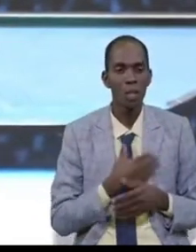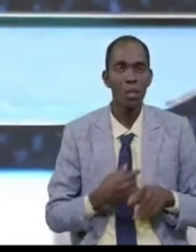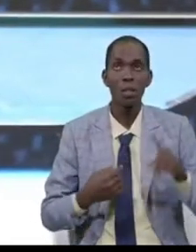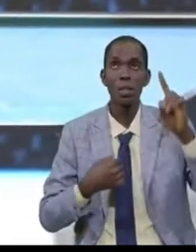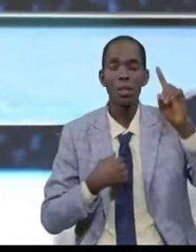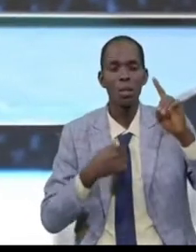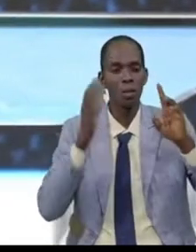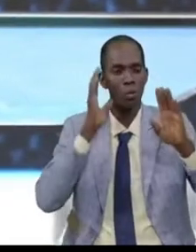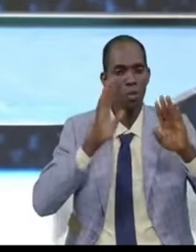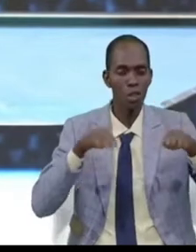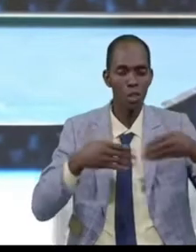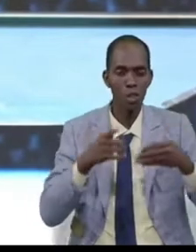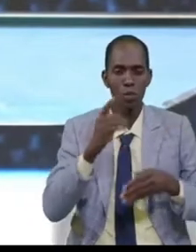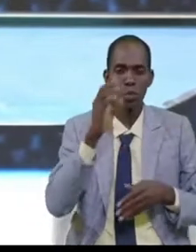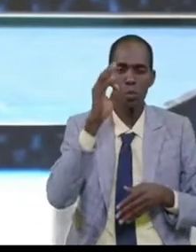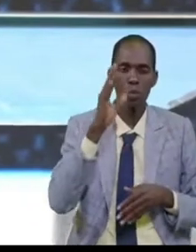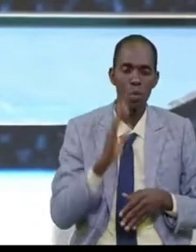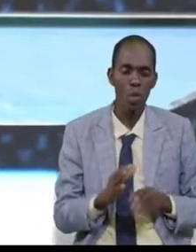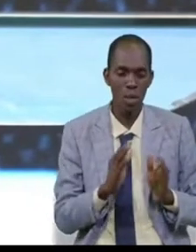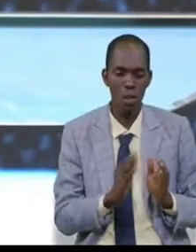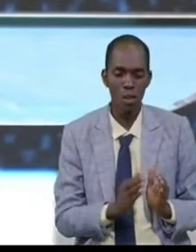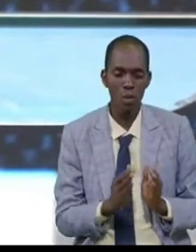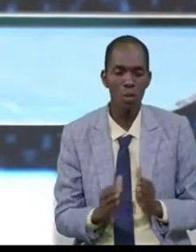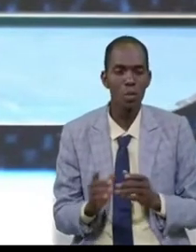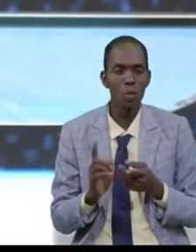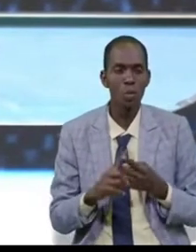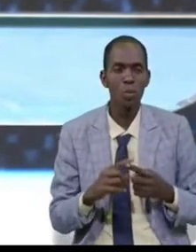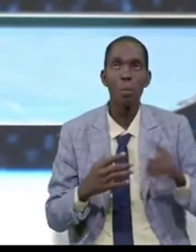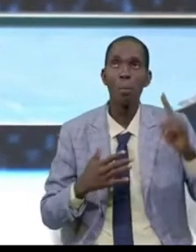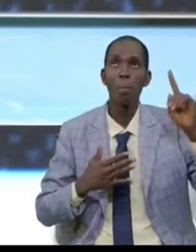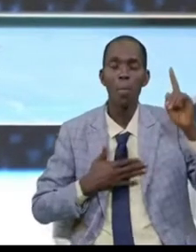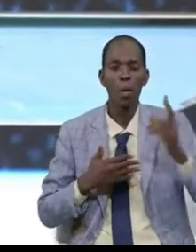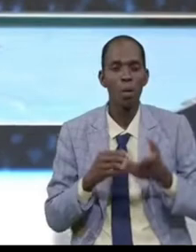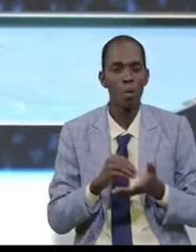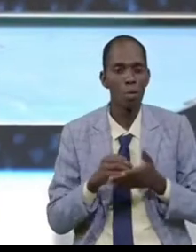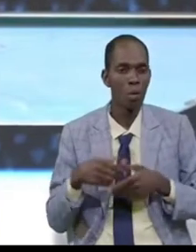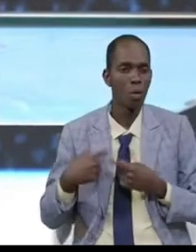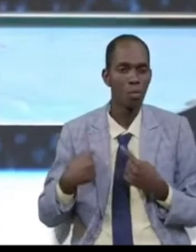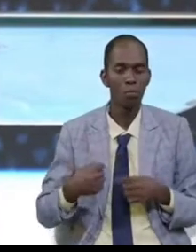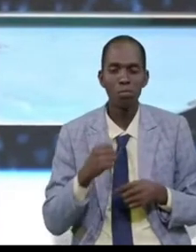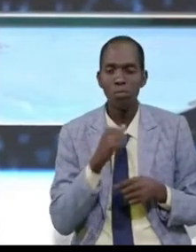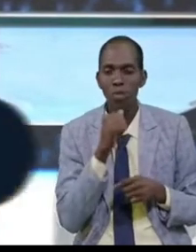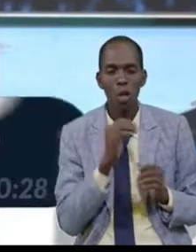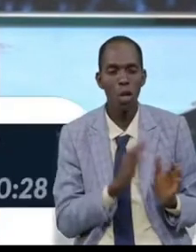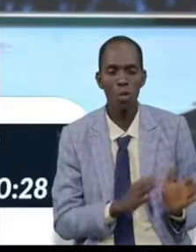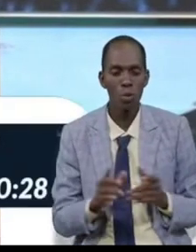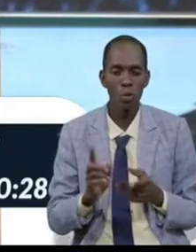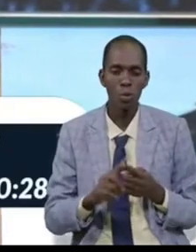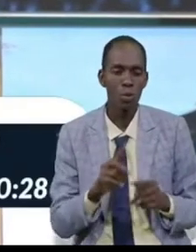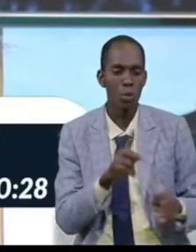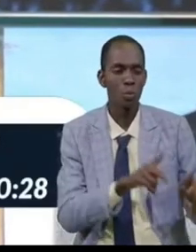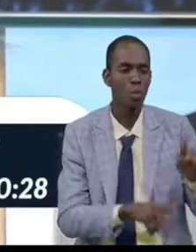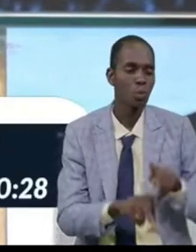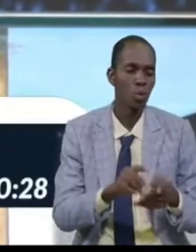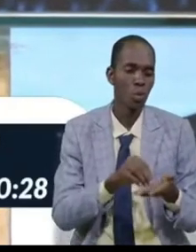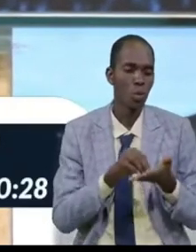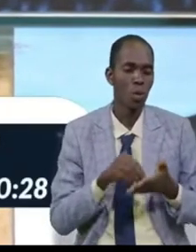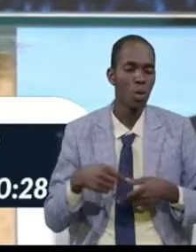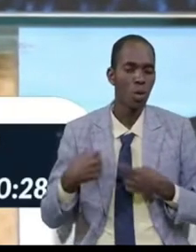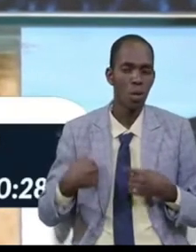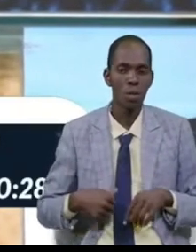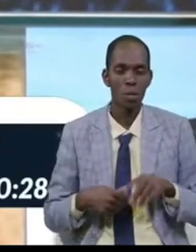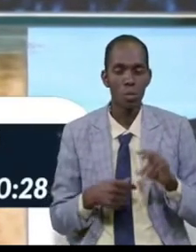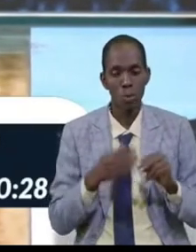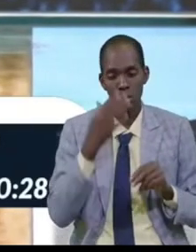you pastors according to my own heart, not according to their heart. You know, pastors, if